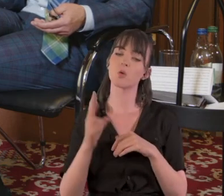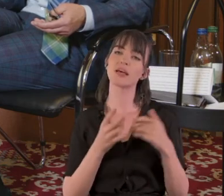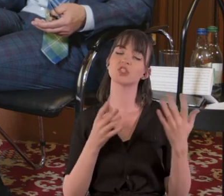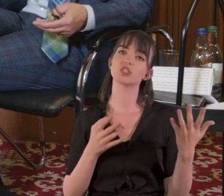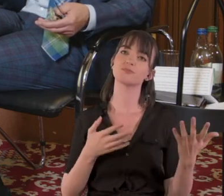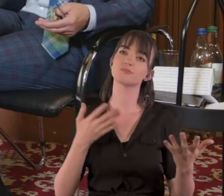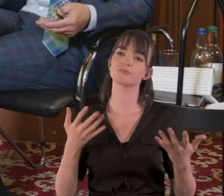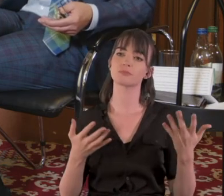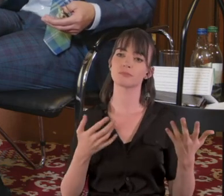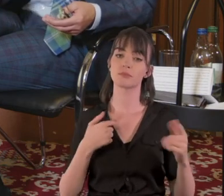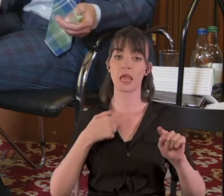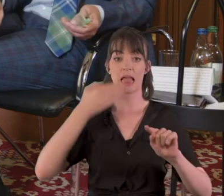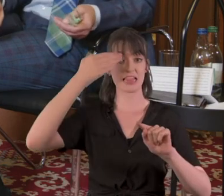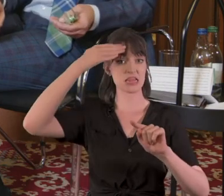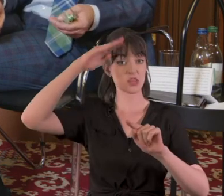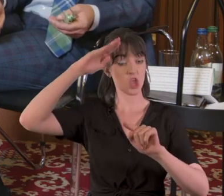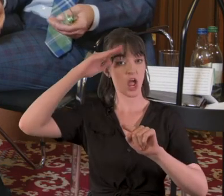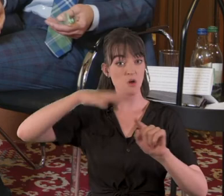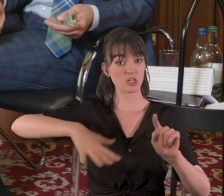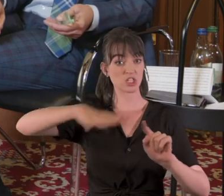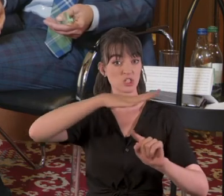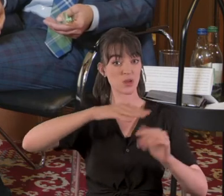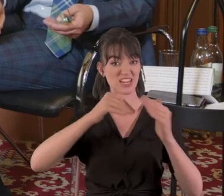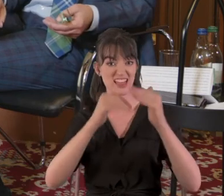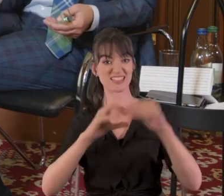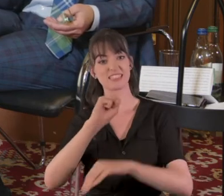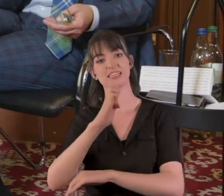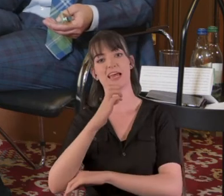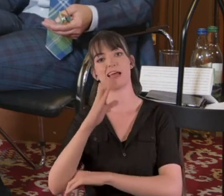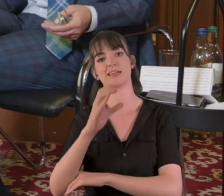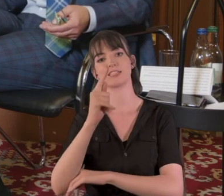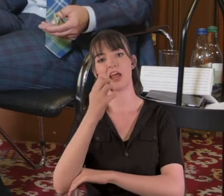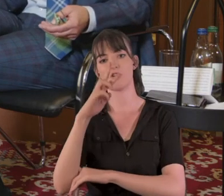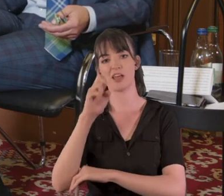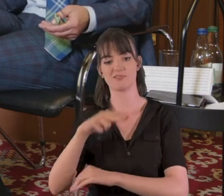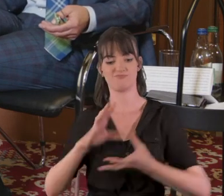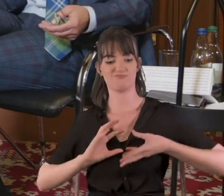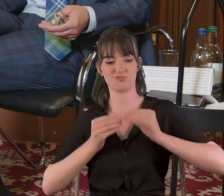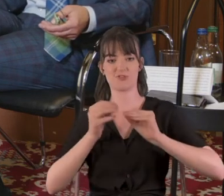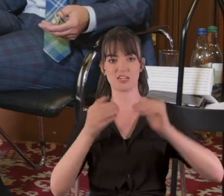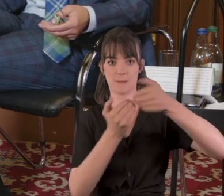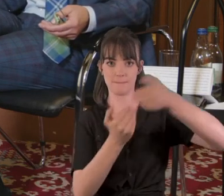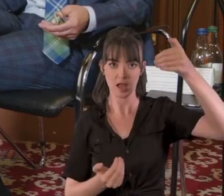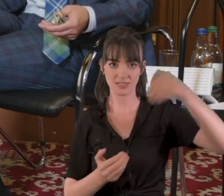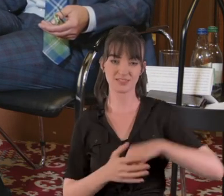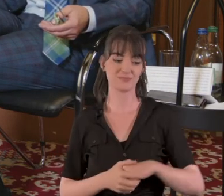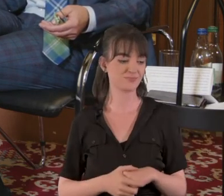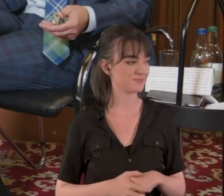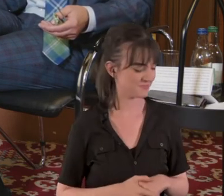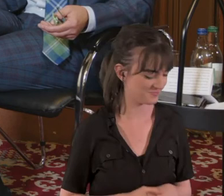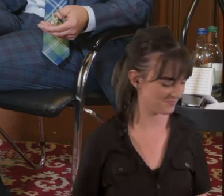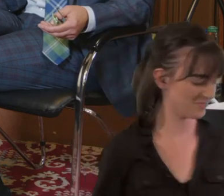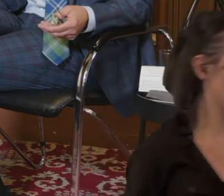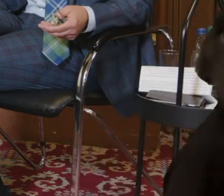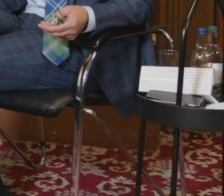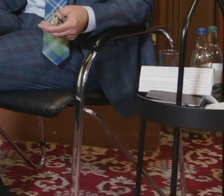might the Irish situation have been less sectarian without partition and the creation of those two states? I'd like you